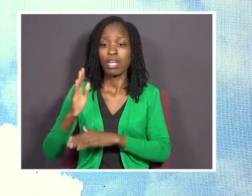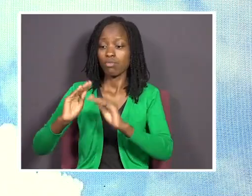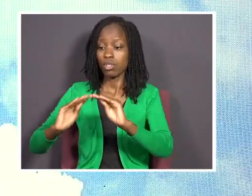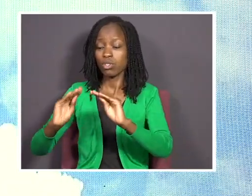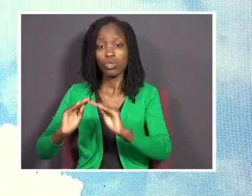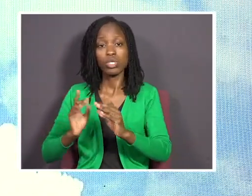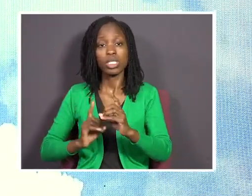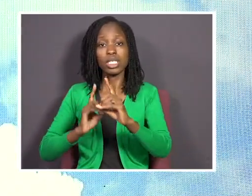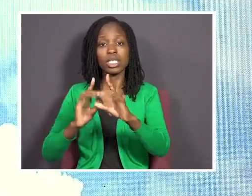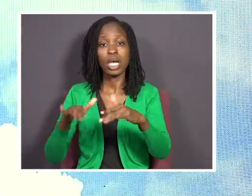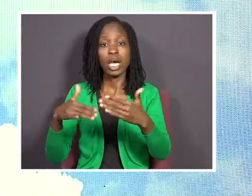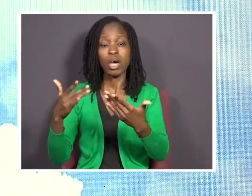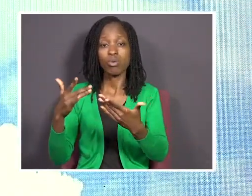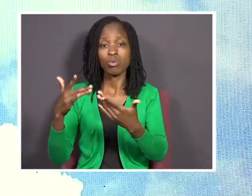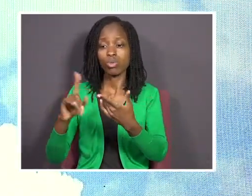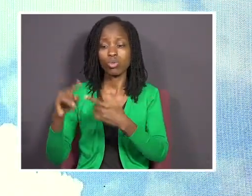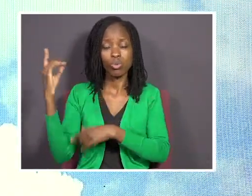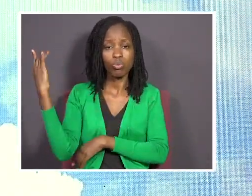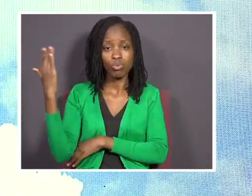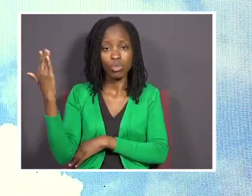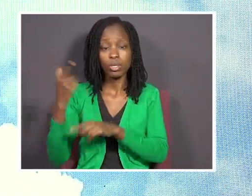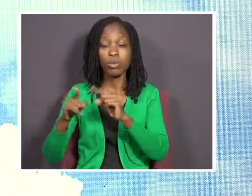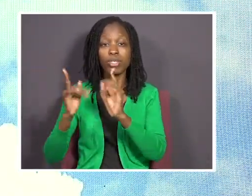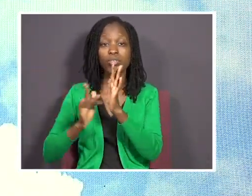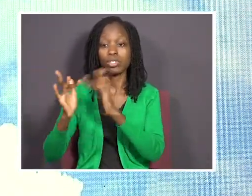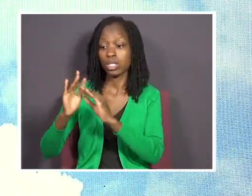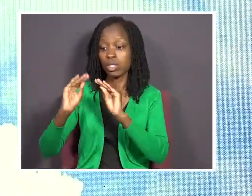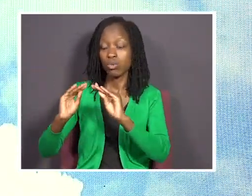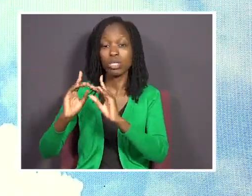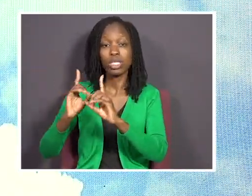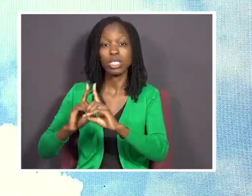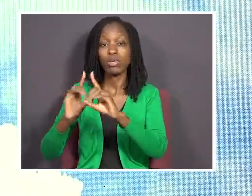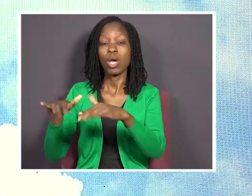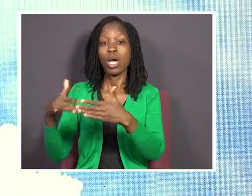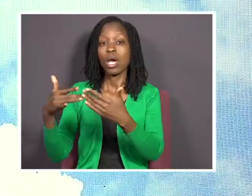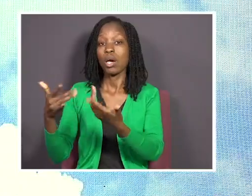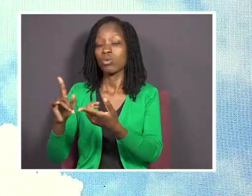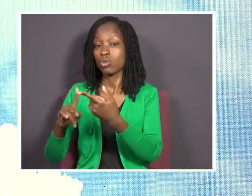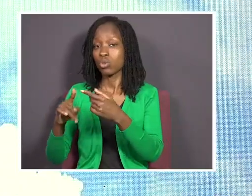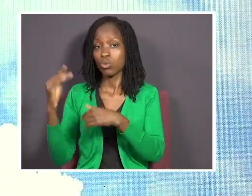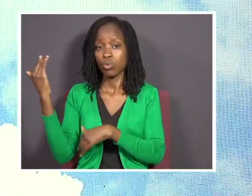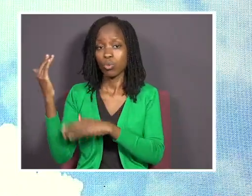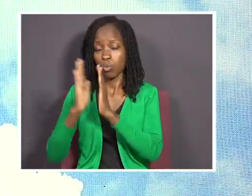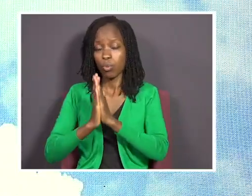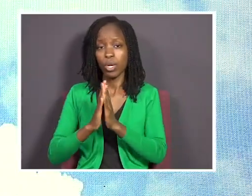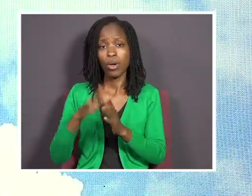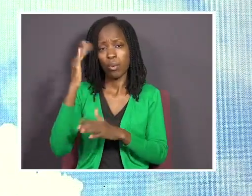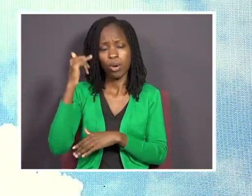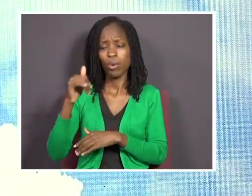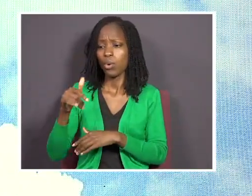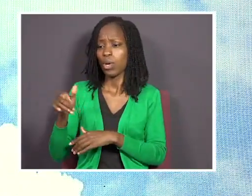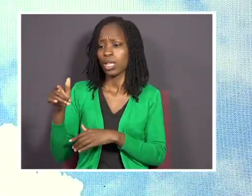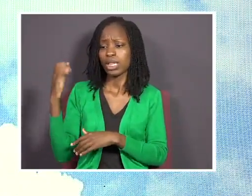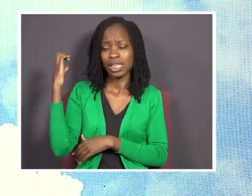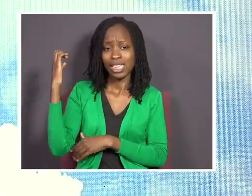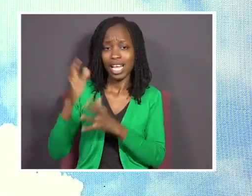disciples how to preach, but only how to pray. The question is, why would Moody